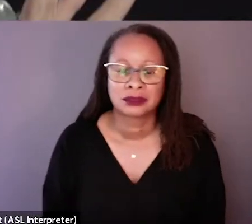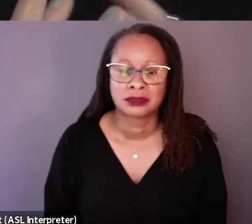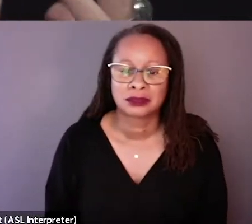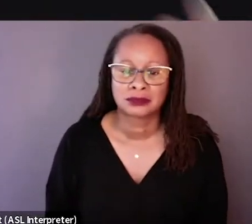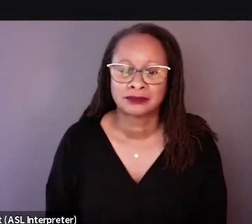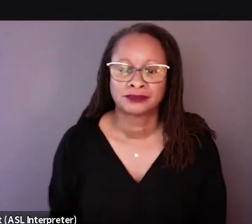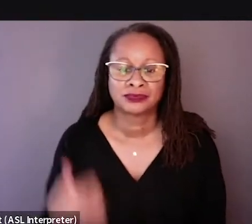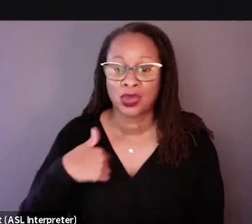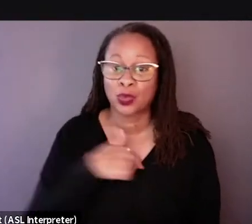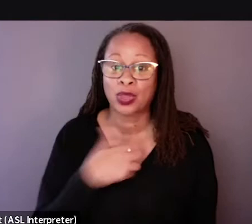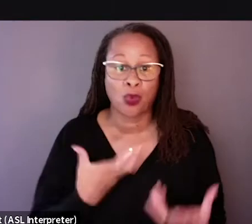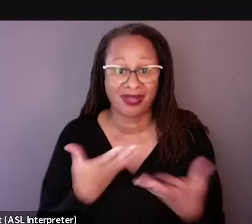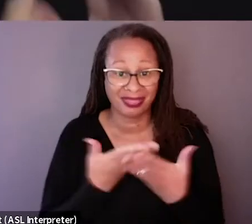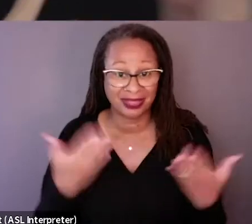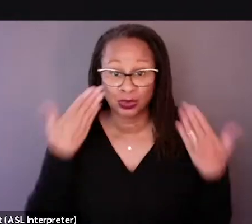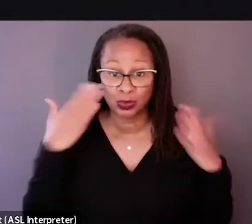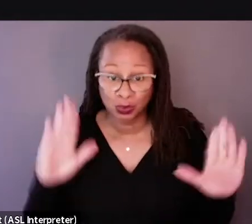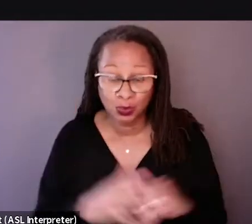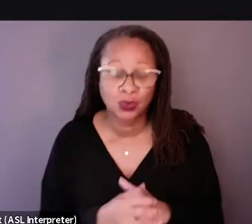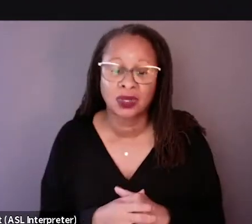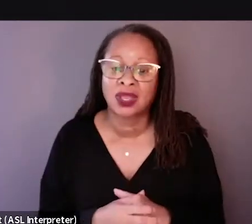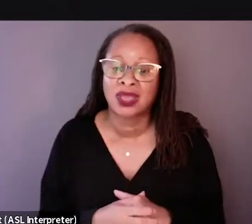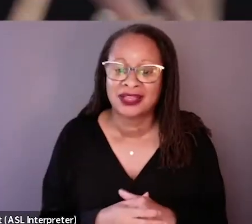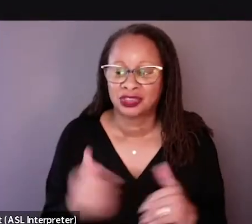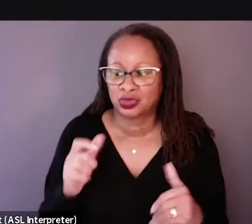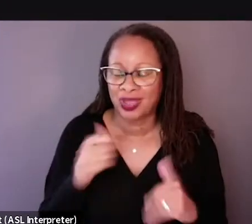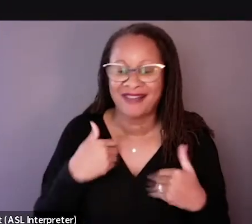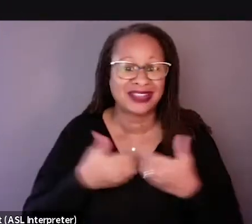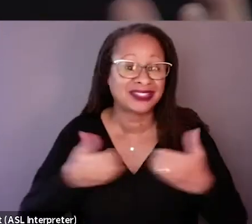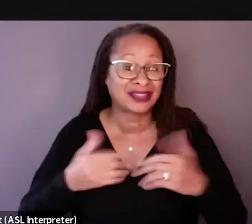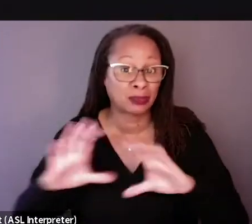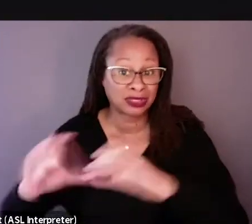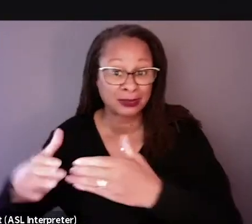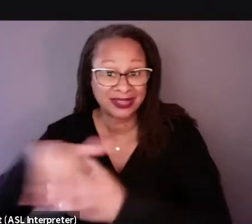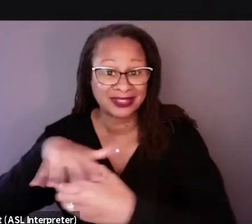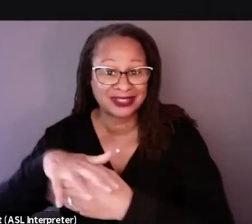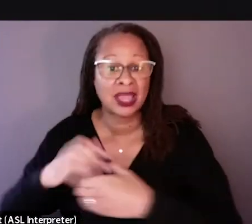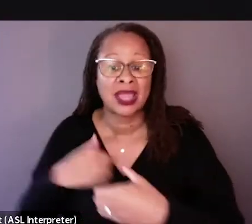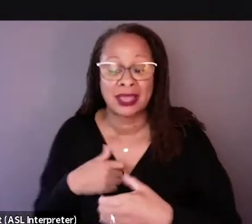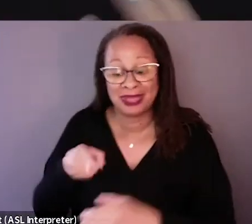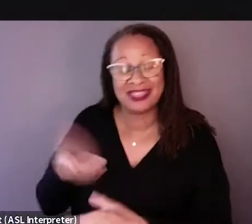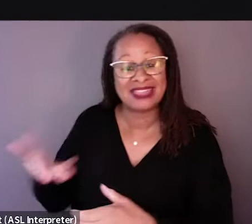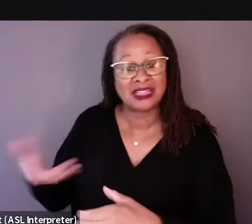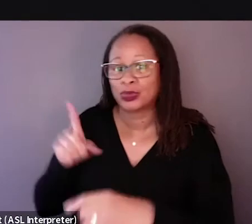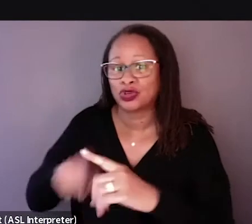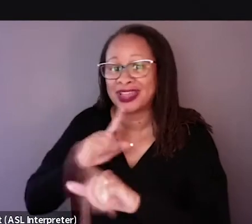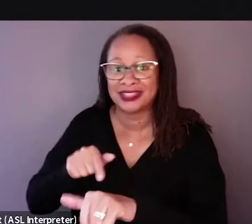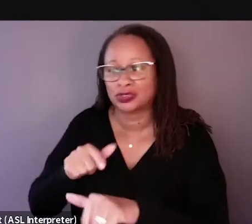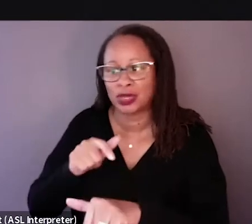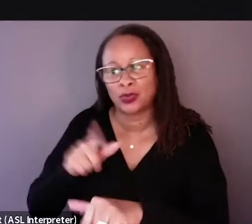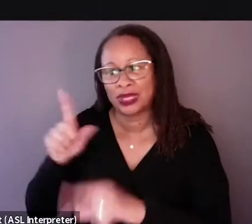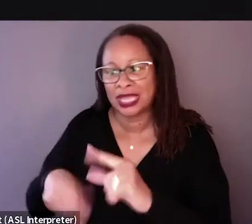we wanted the unknowns to also have their own space and to be articulated as unknowns that we could never answer nor ever attempt to